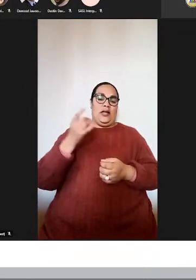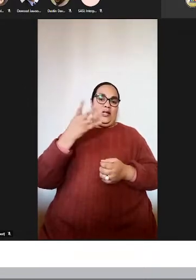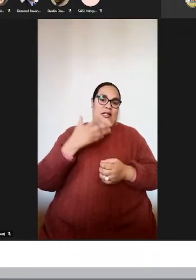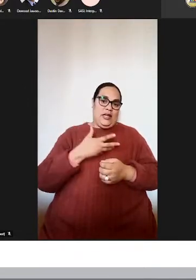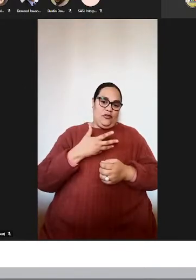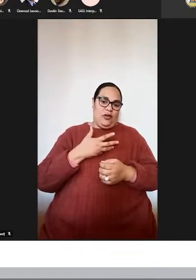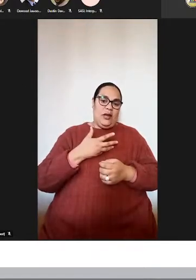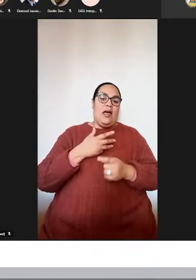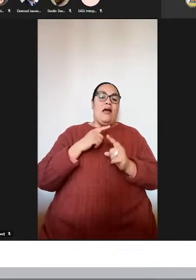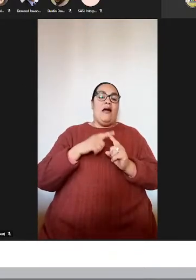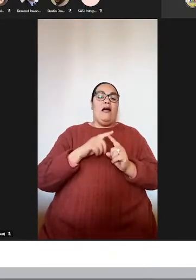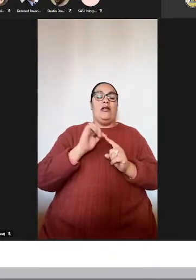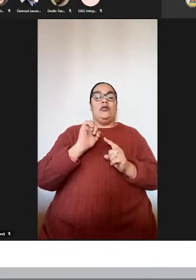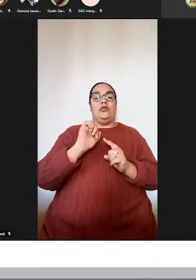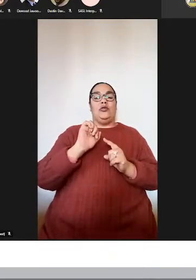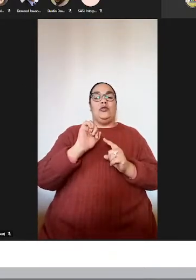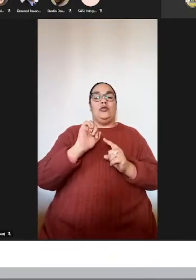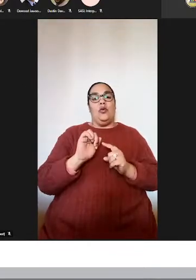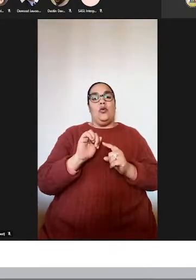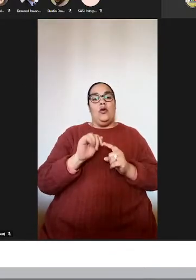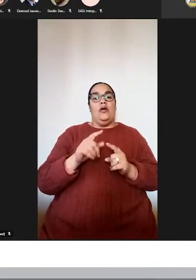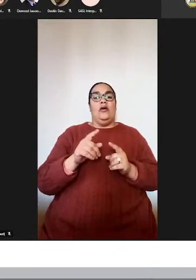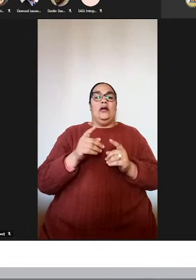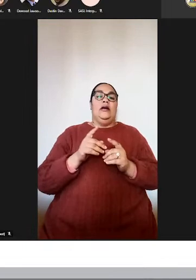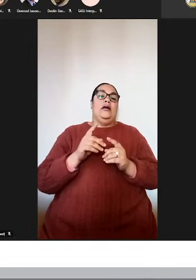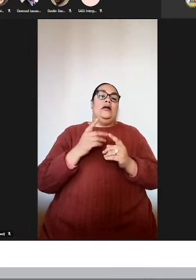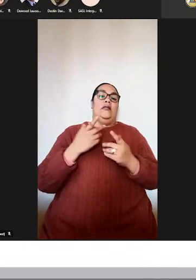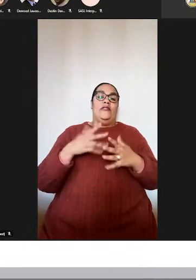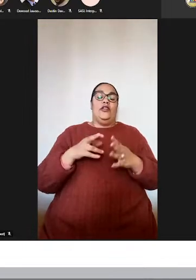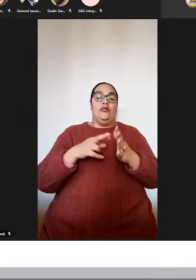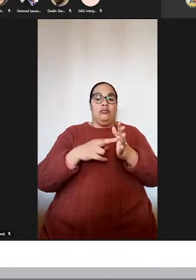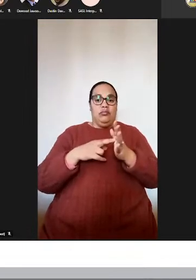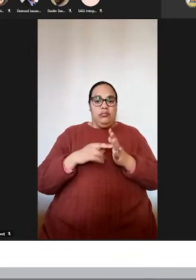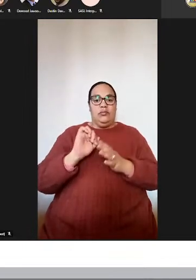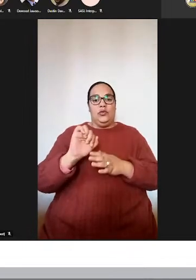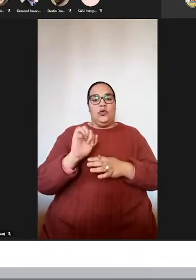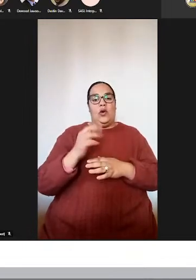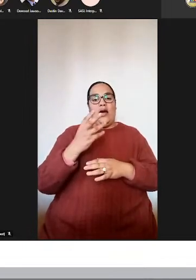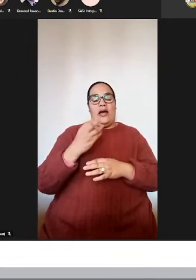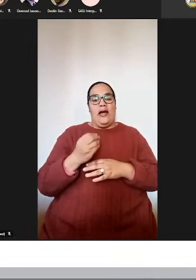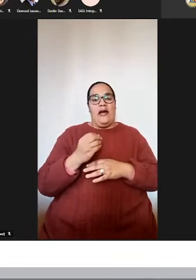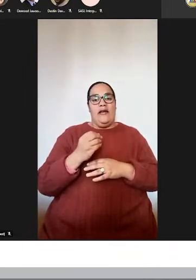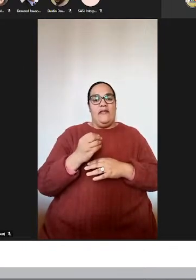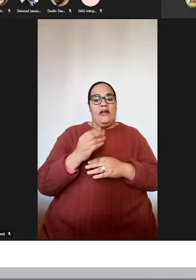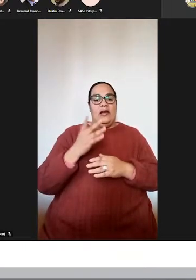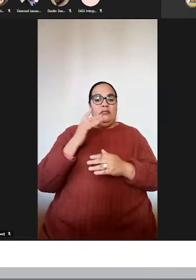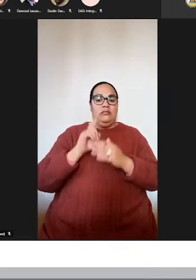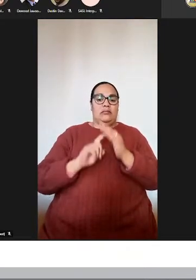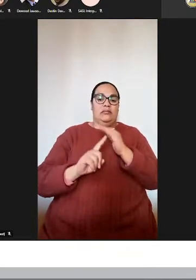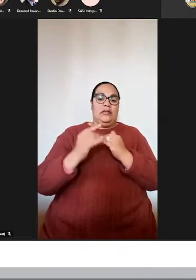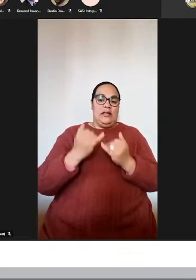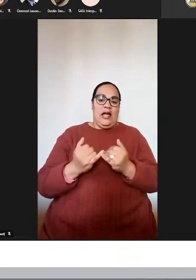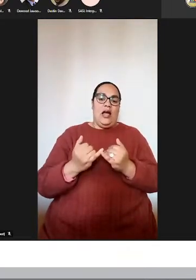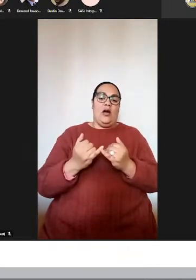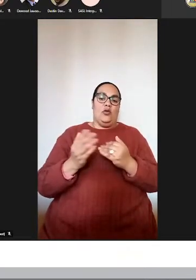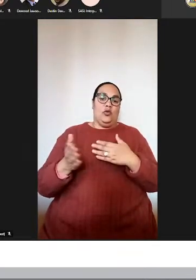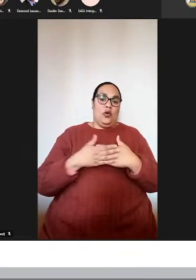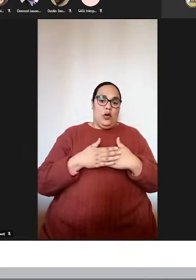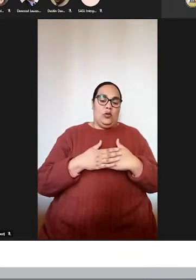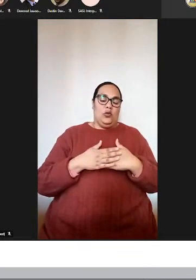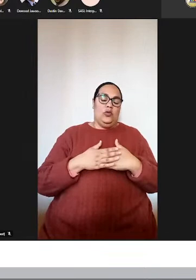and although they recommend that the entrance currently remain closed